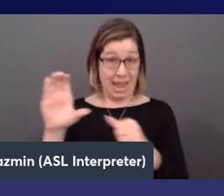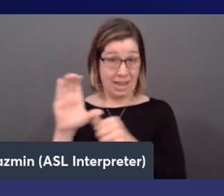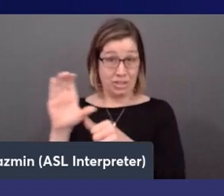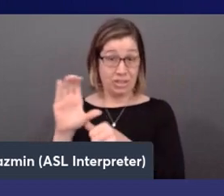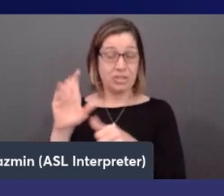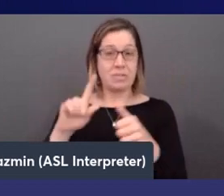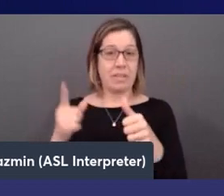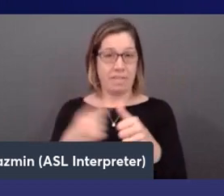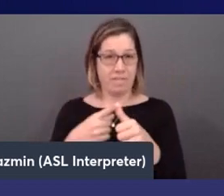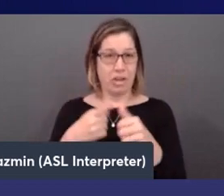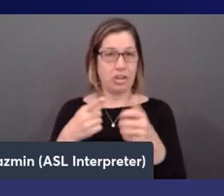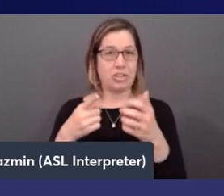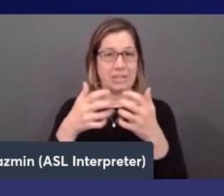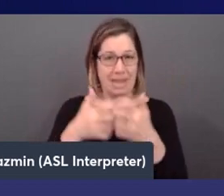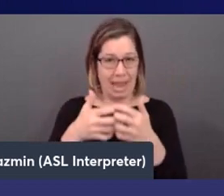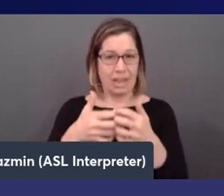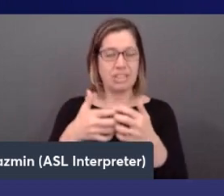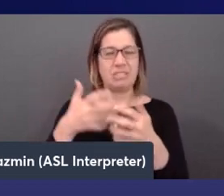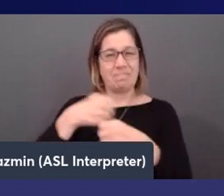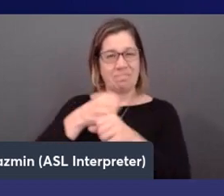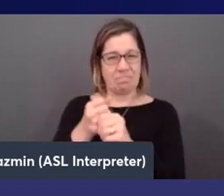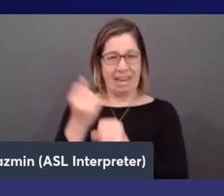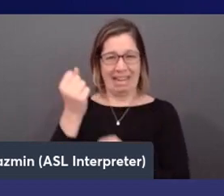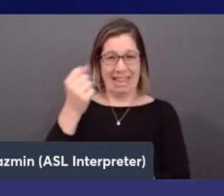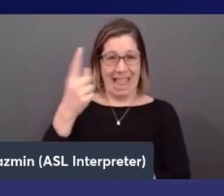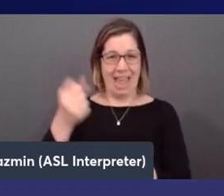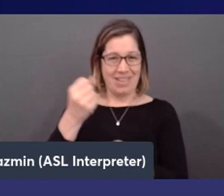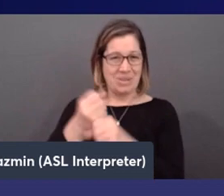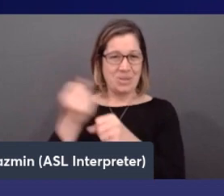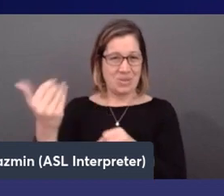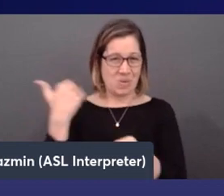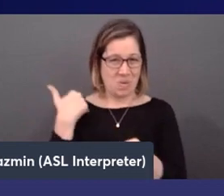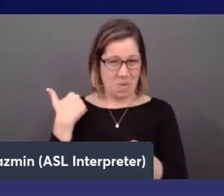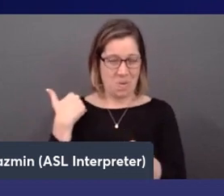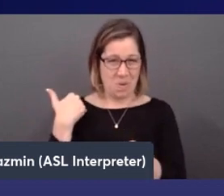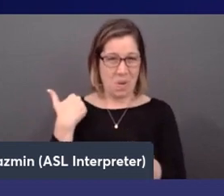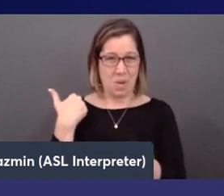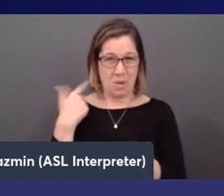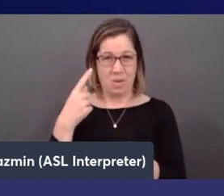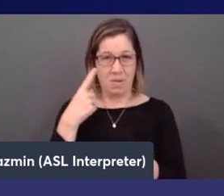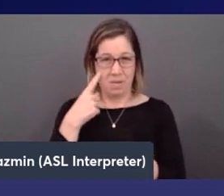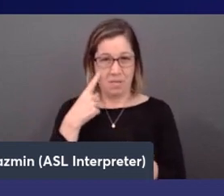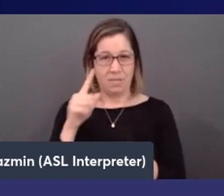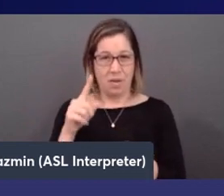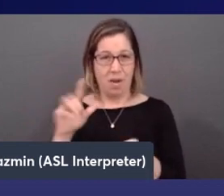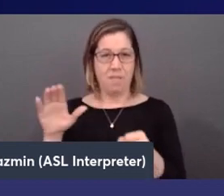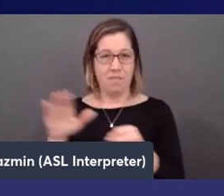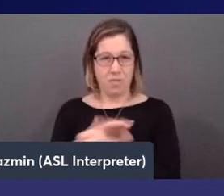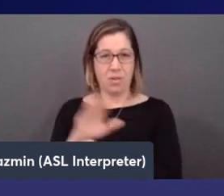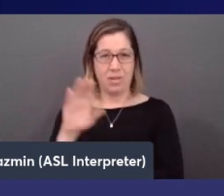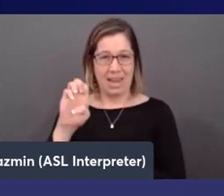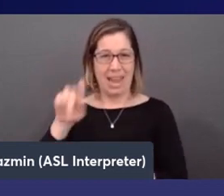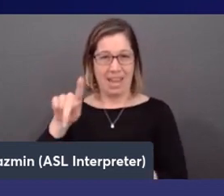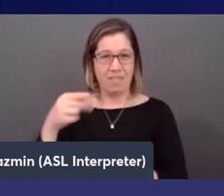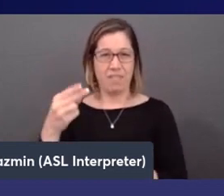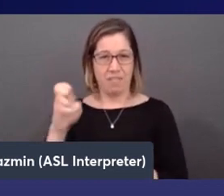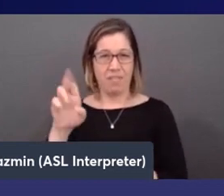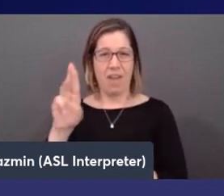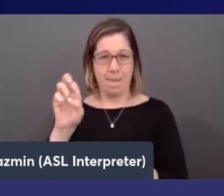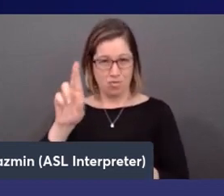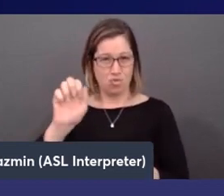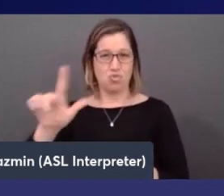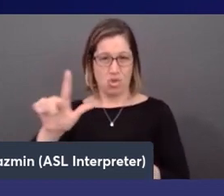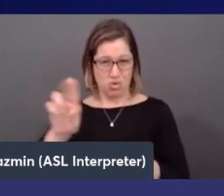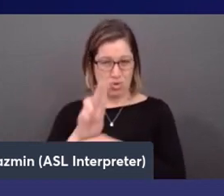was supported over 11 years ago, is for fully ephemeral use cases, right? So you better have some way to retrieve